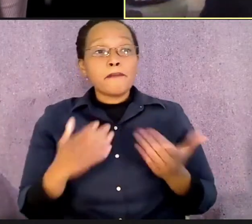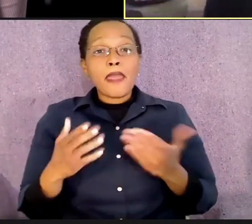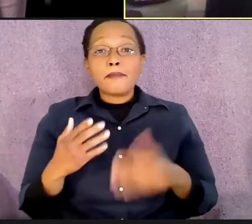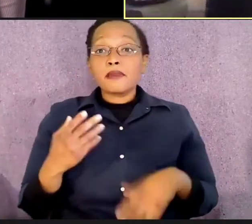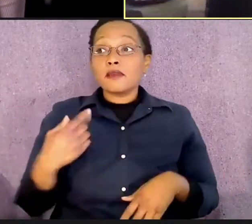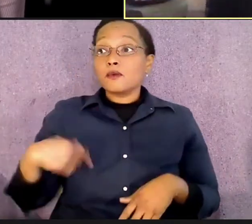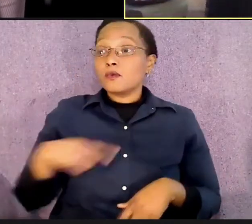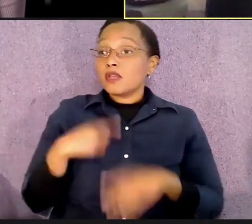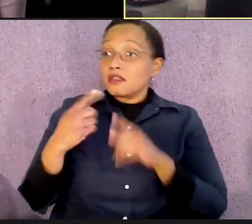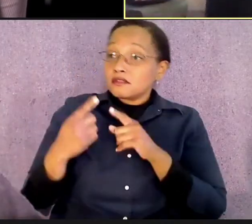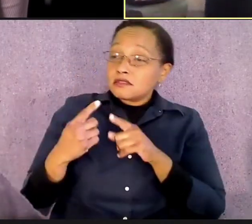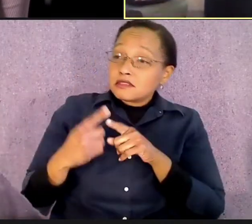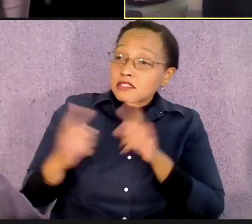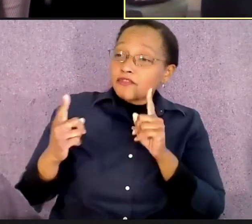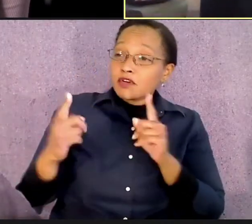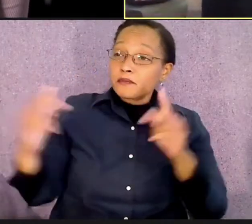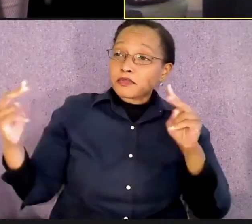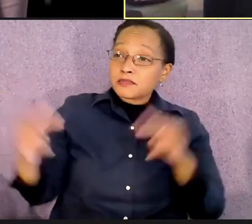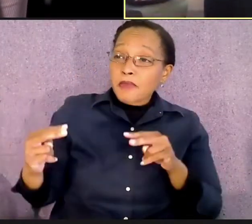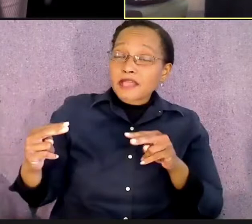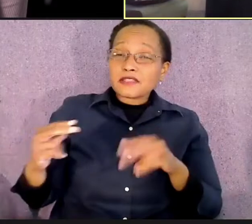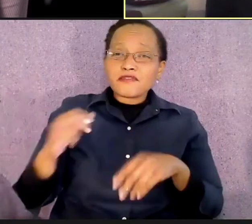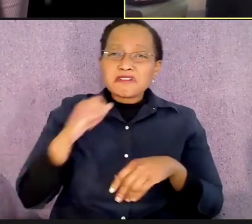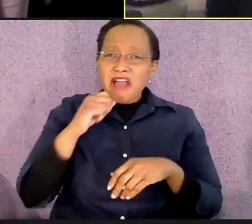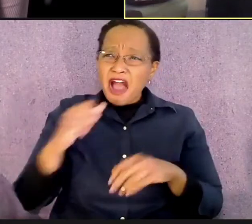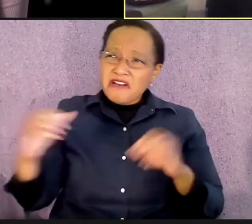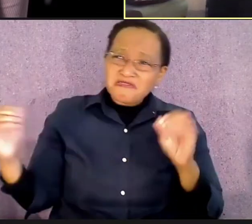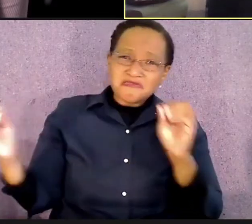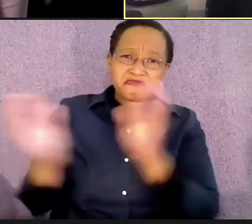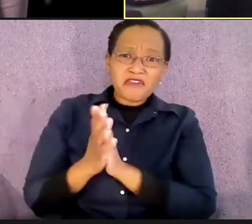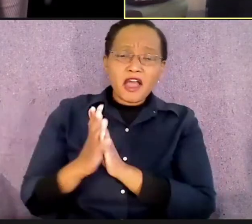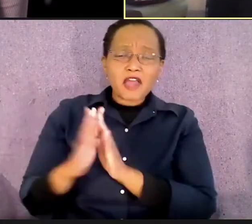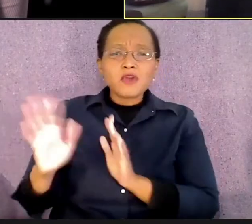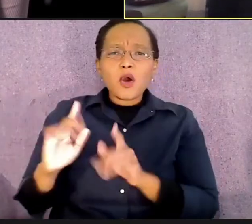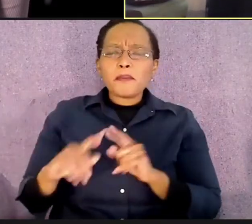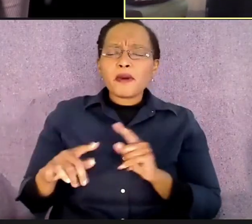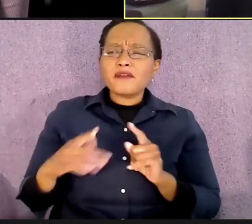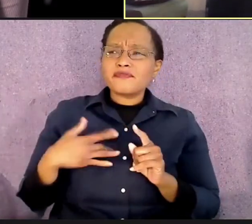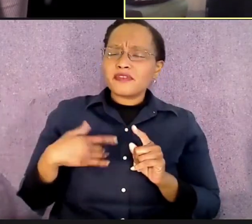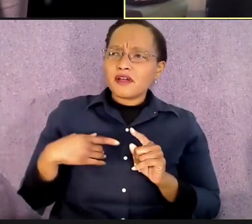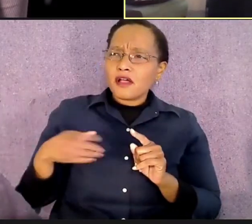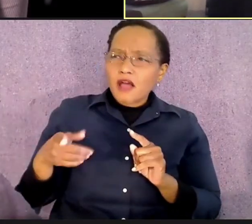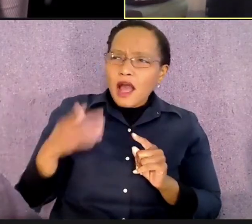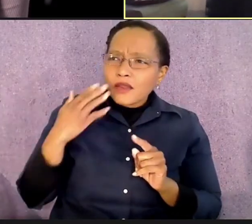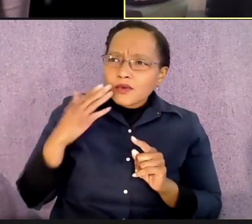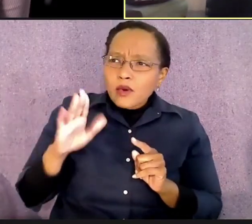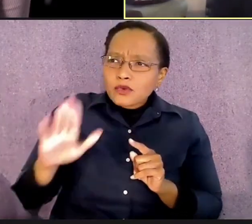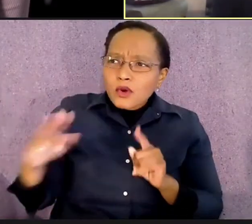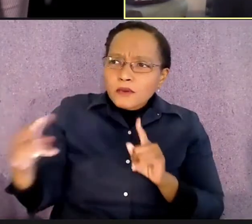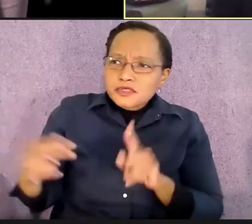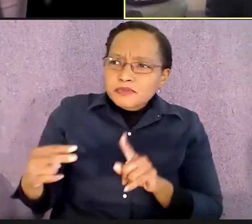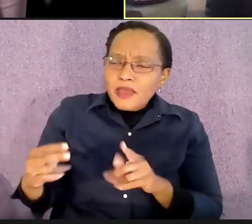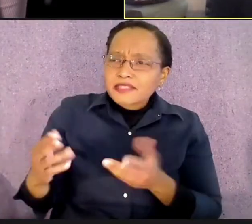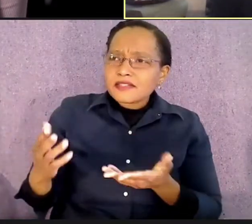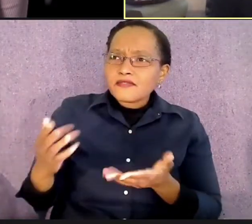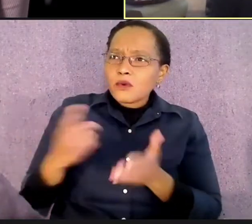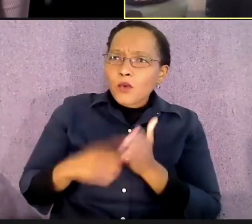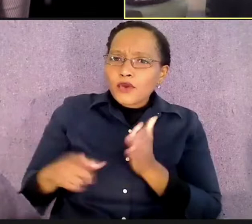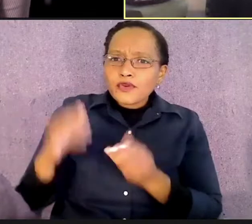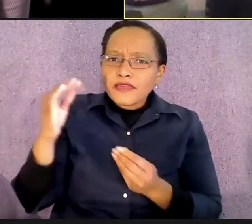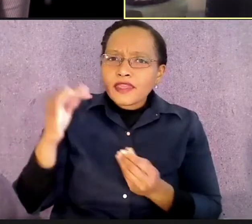talking, there's still a sense of like, I don't know where you're coming from or your context and the things you think about. I mean, we did an episode